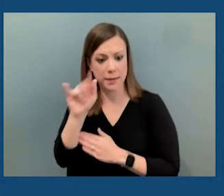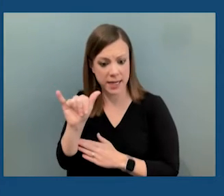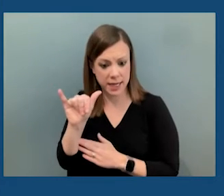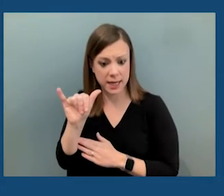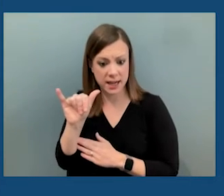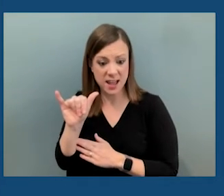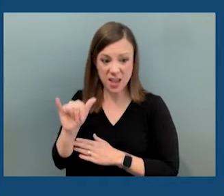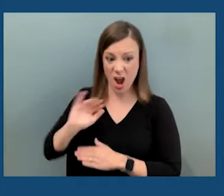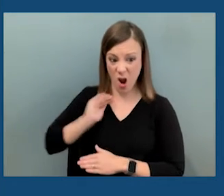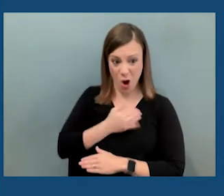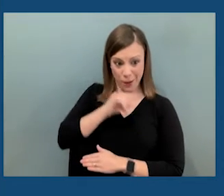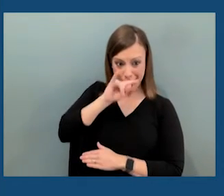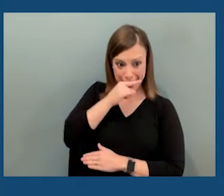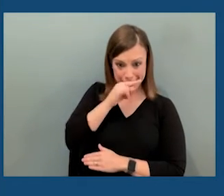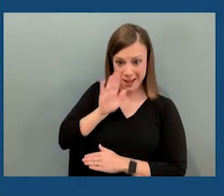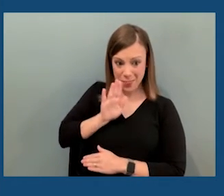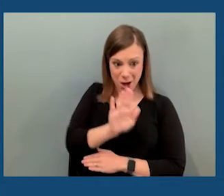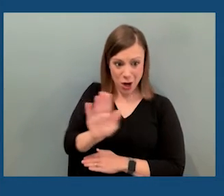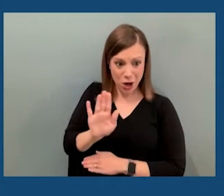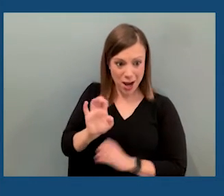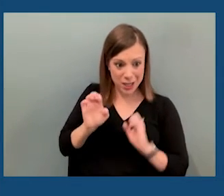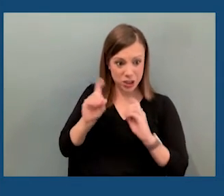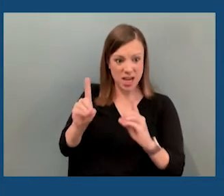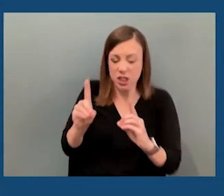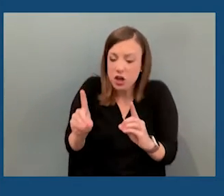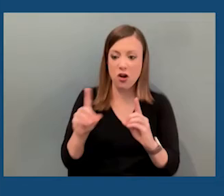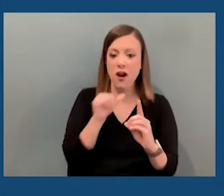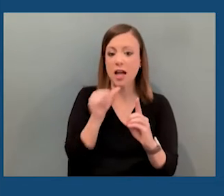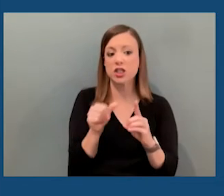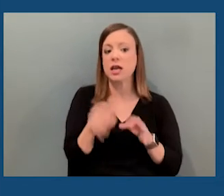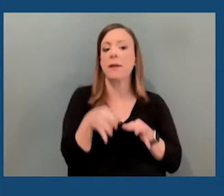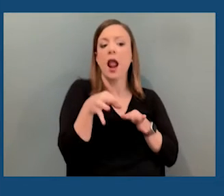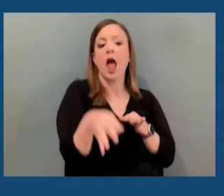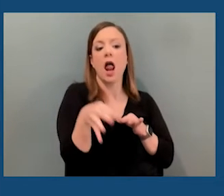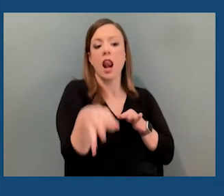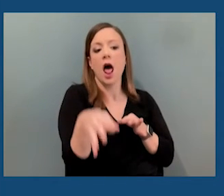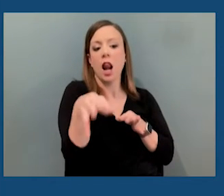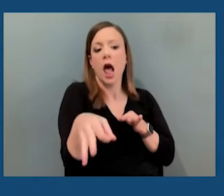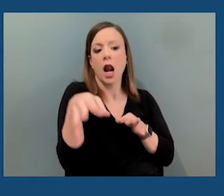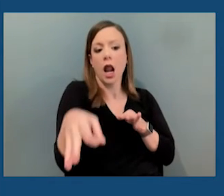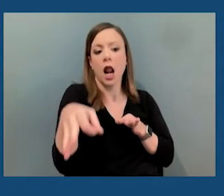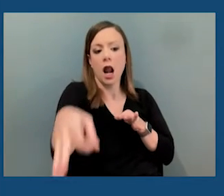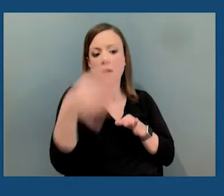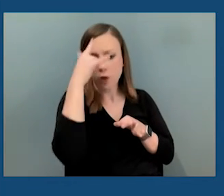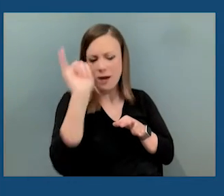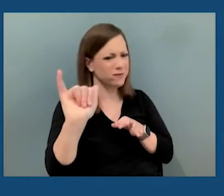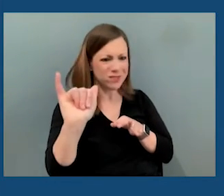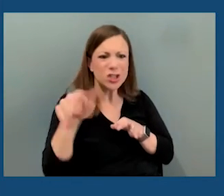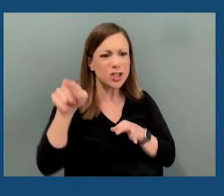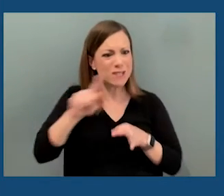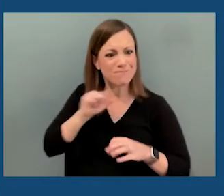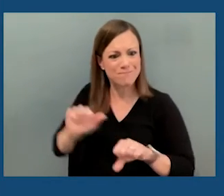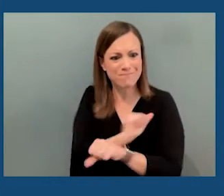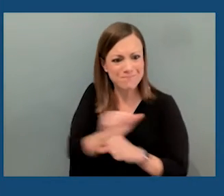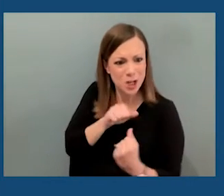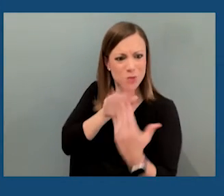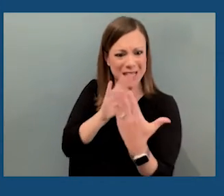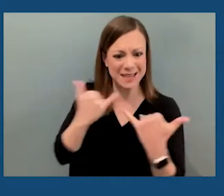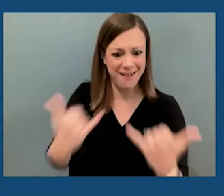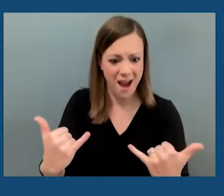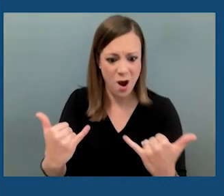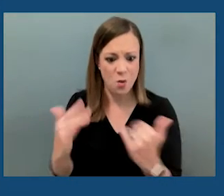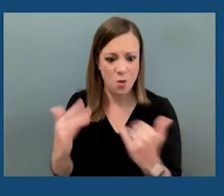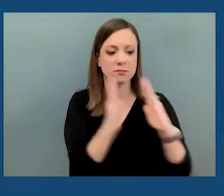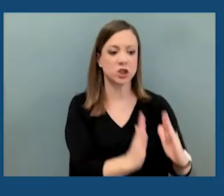political football at the end of session. And on top of the achievements, she got a slate of housing reform she had been tenaciously fighting